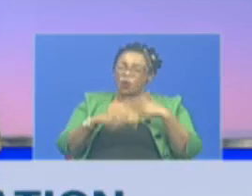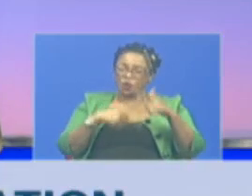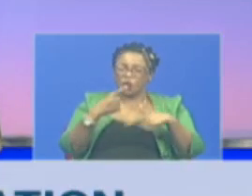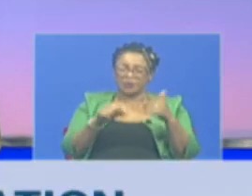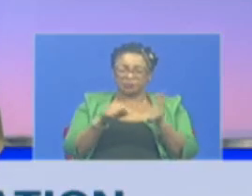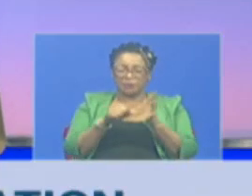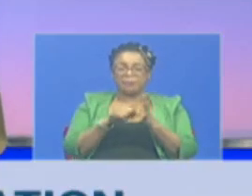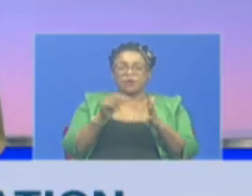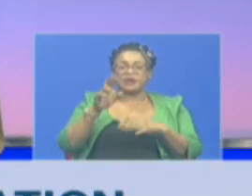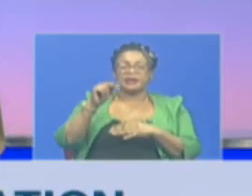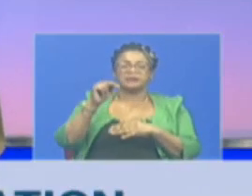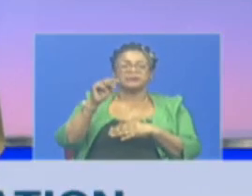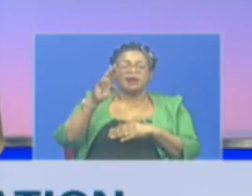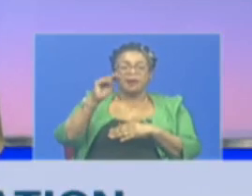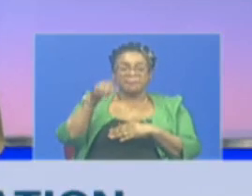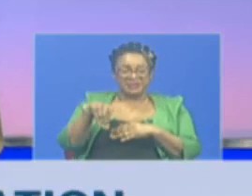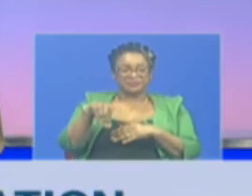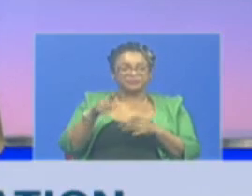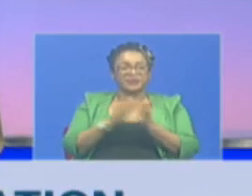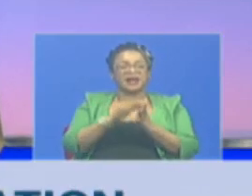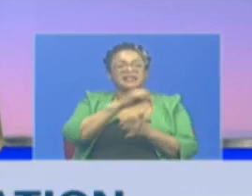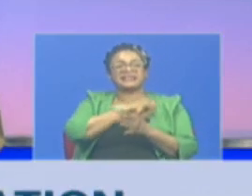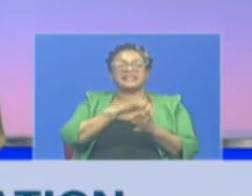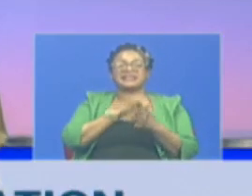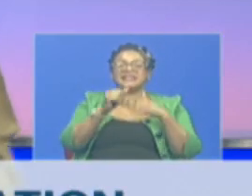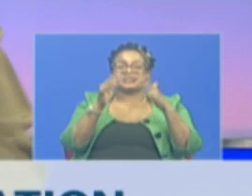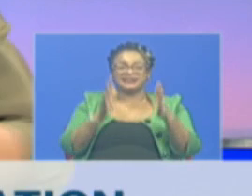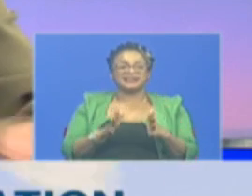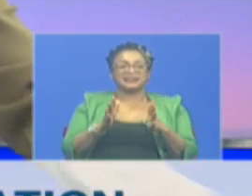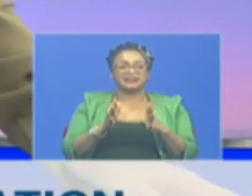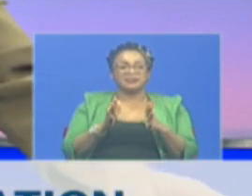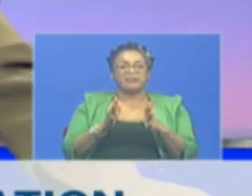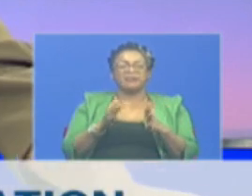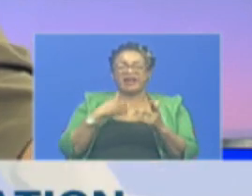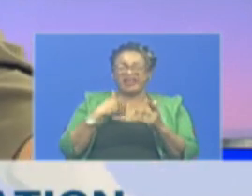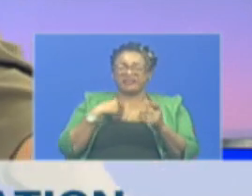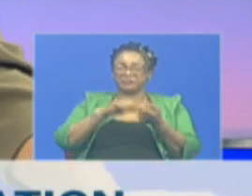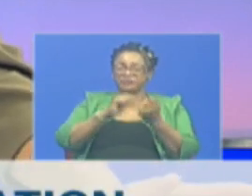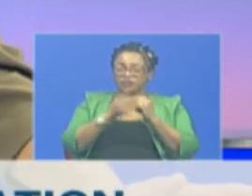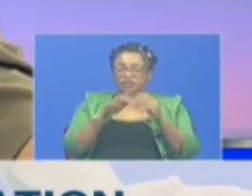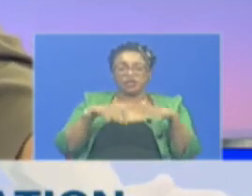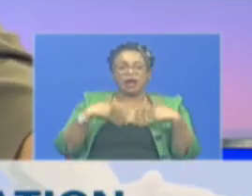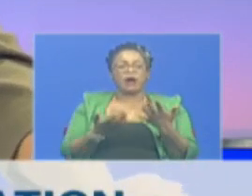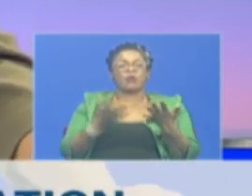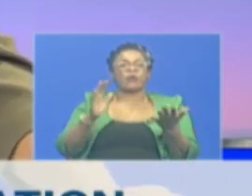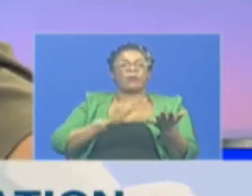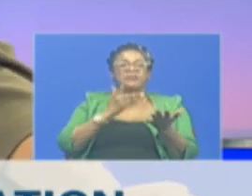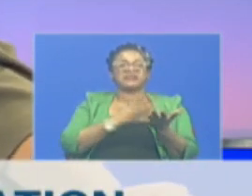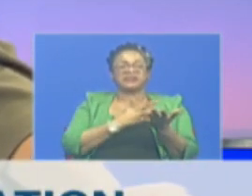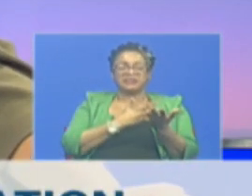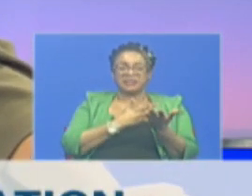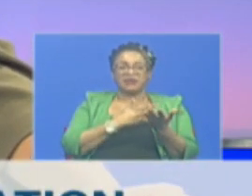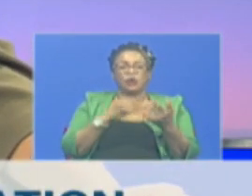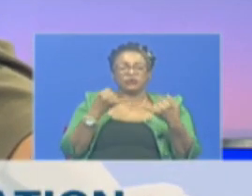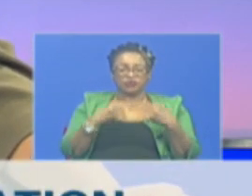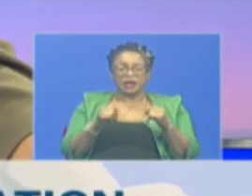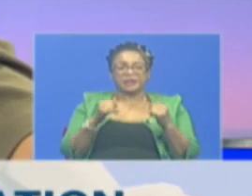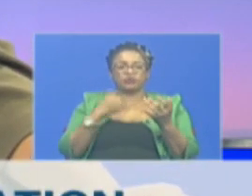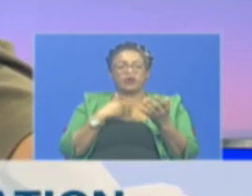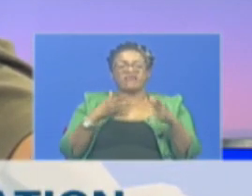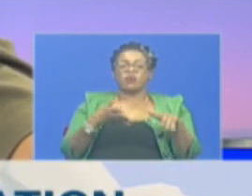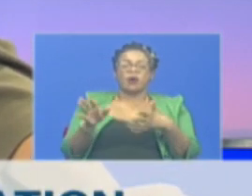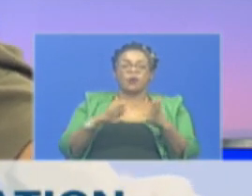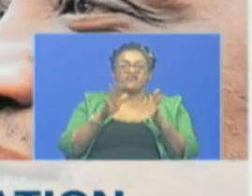National Assembly and Senate leaders and rushed changes in House committees are calculated at clearing the way for his